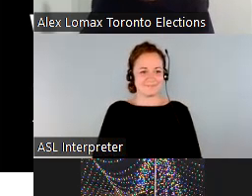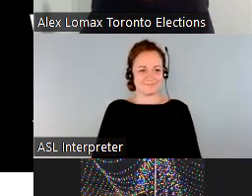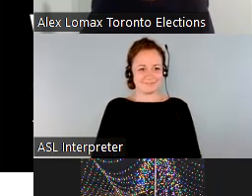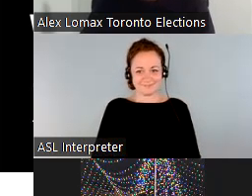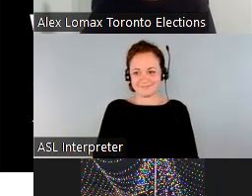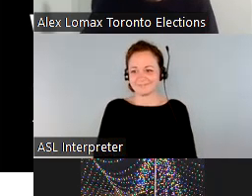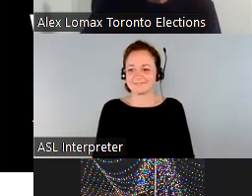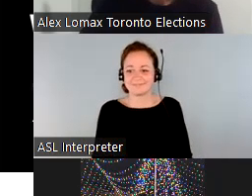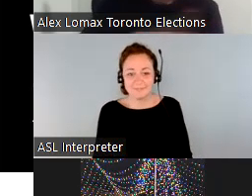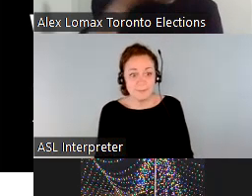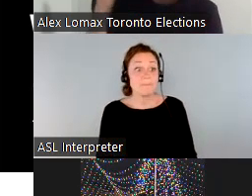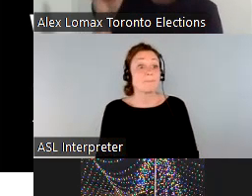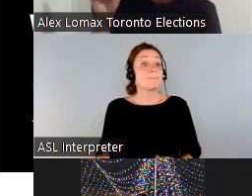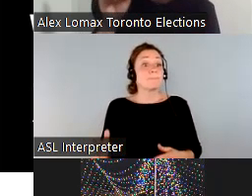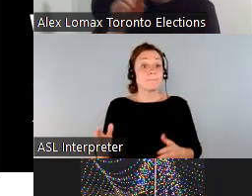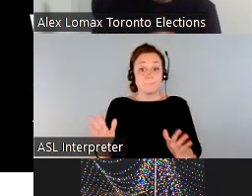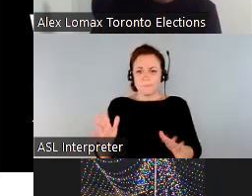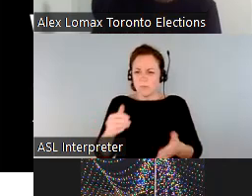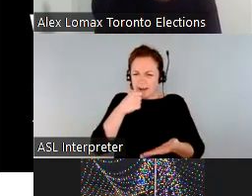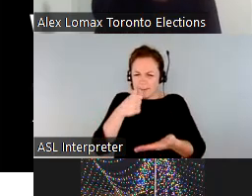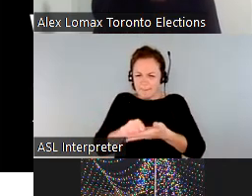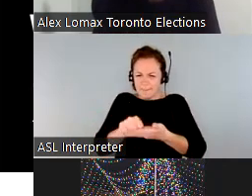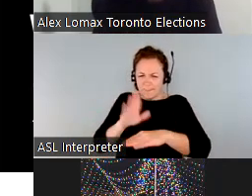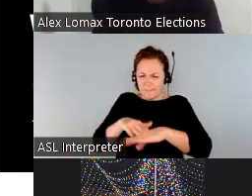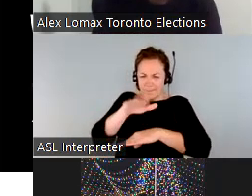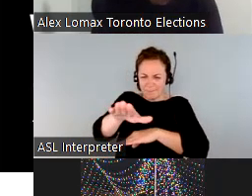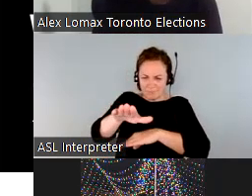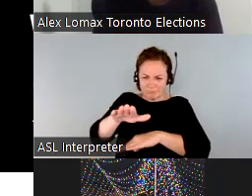Okay, mail-in voting. So I'm just going to briefly go over this.